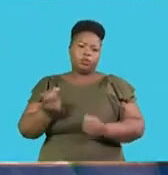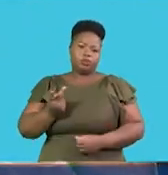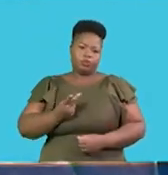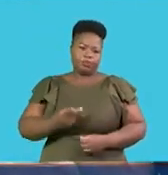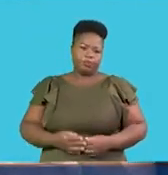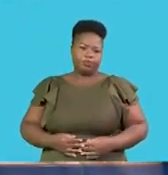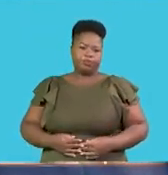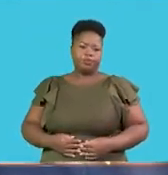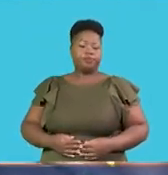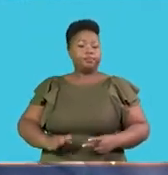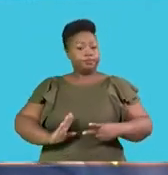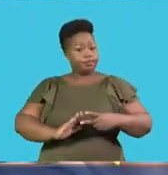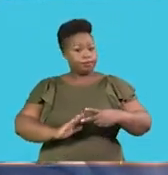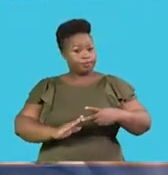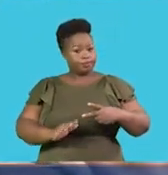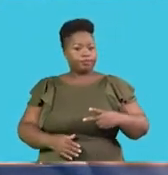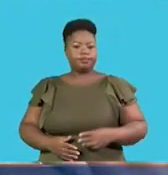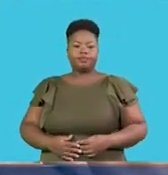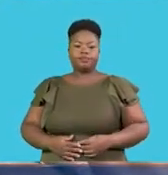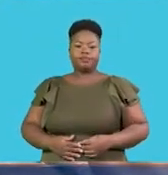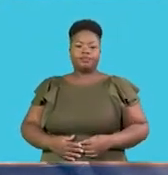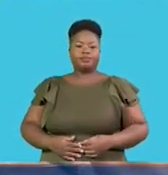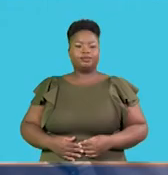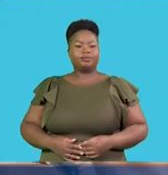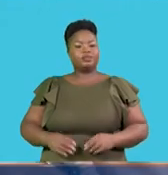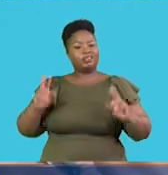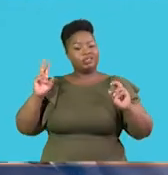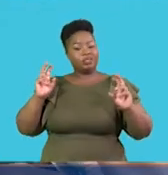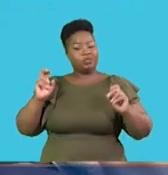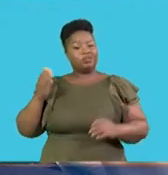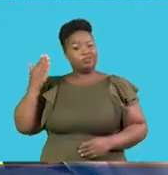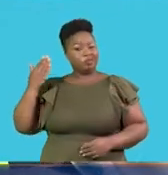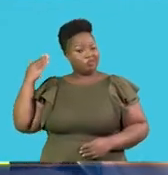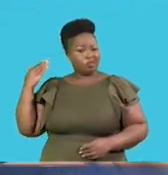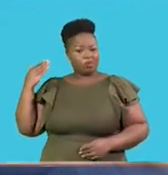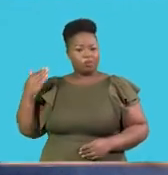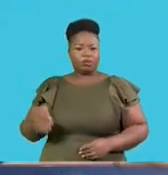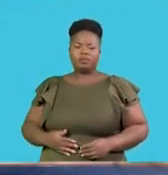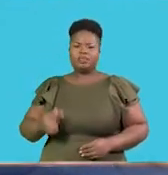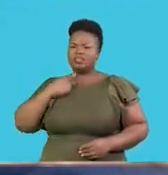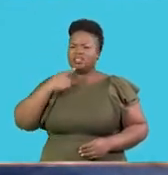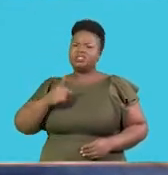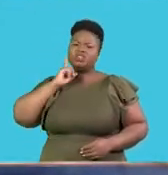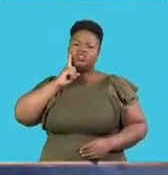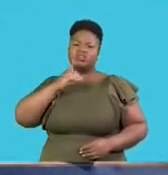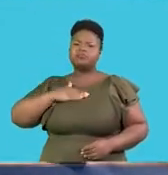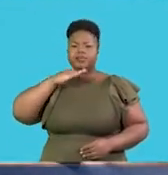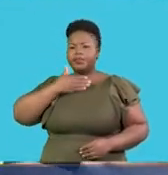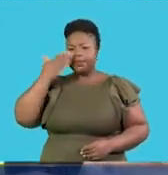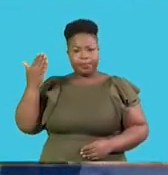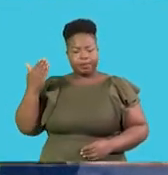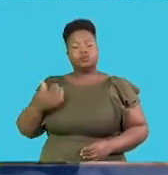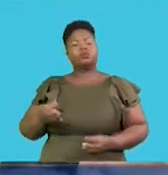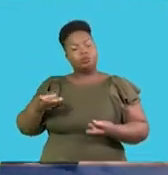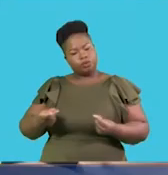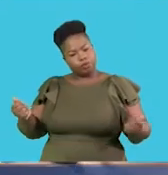well. Secondly, there was an issue that was raised that there was not enough number of educators. We are dealing with